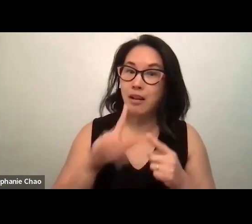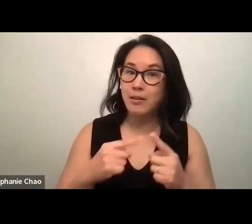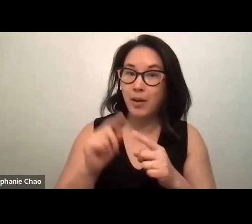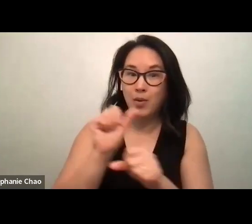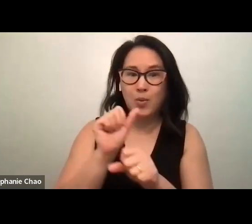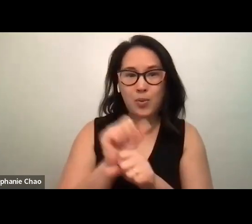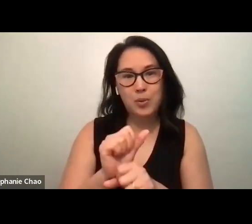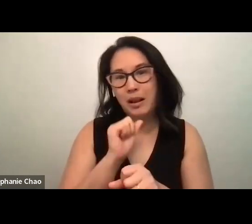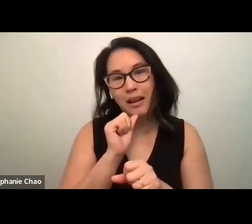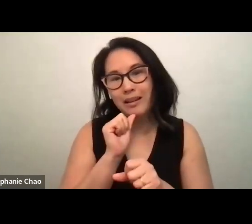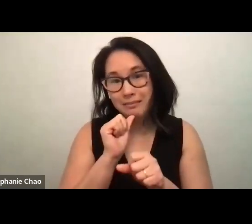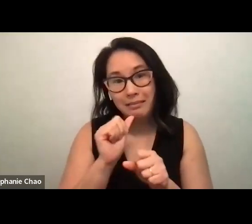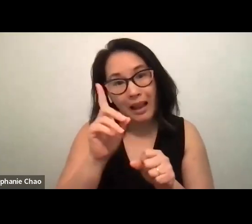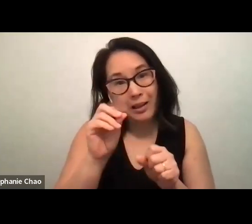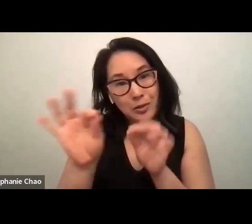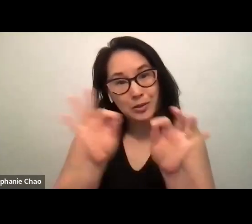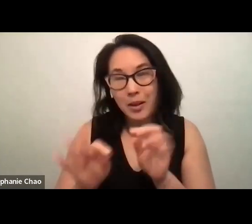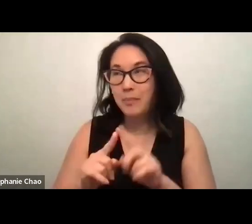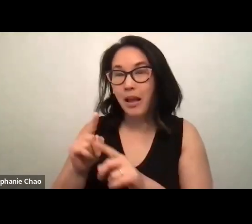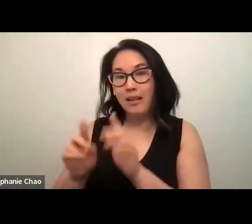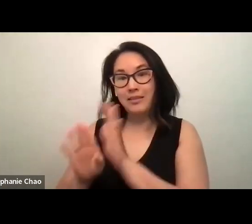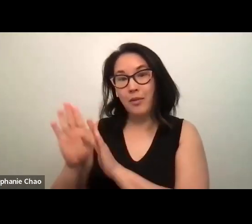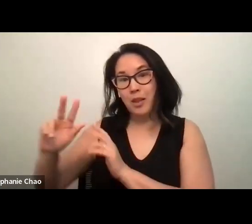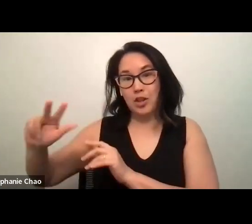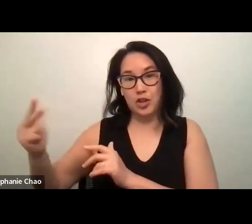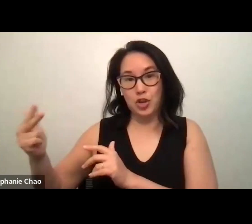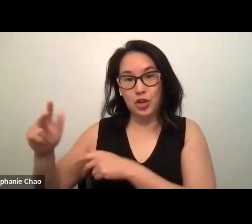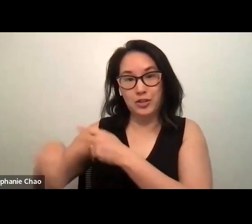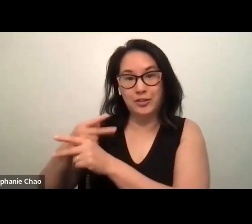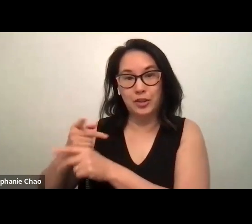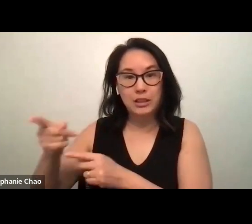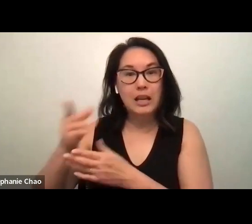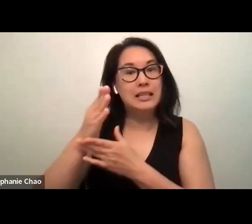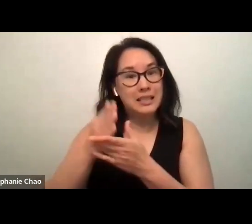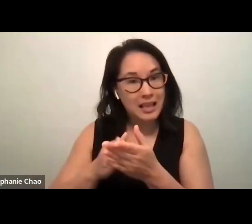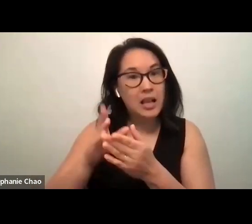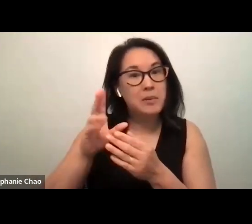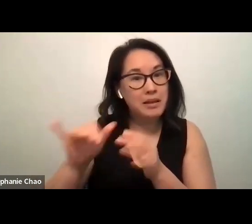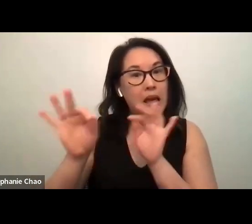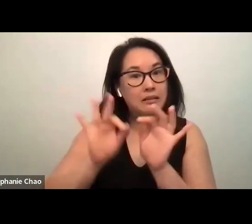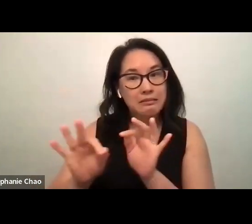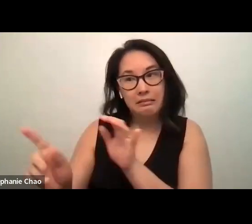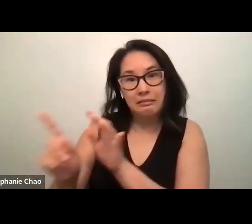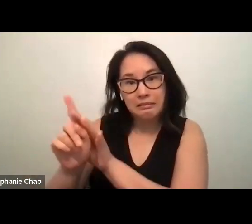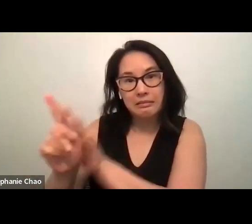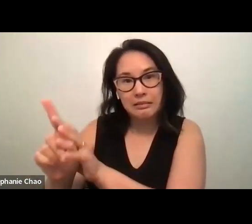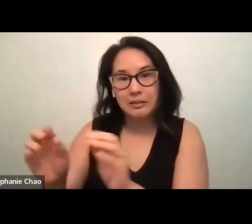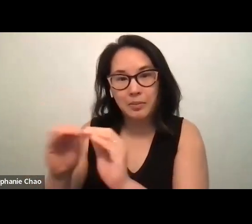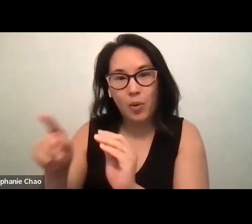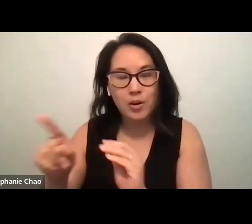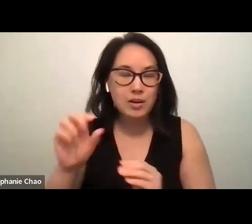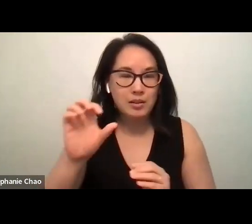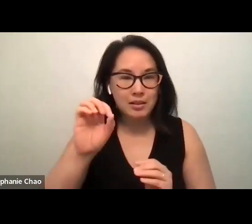we were developing this third version, like some of that came out. And I think, you know, in